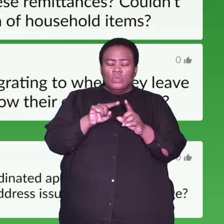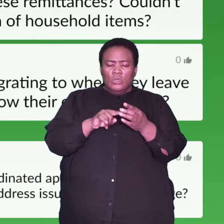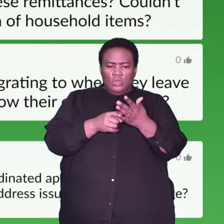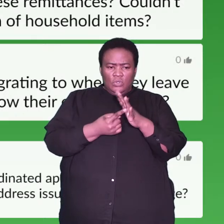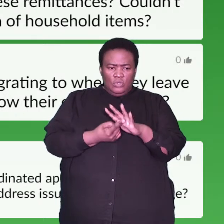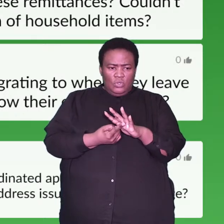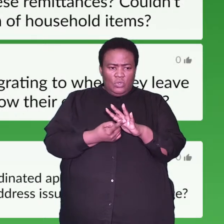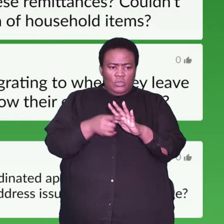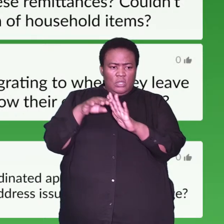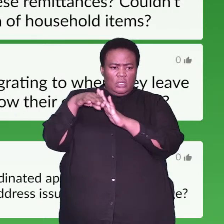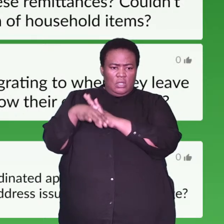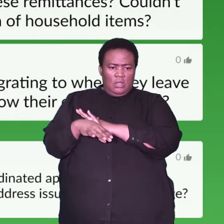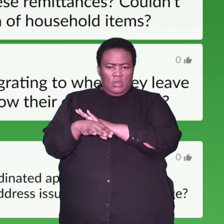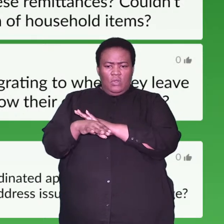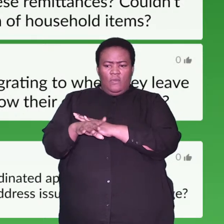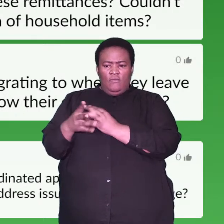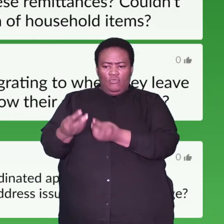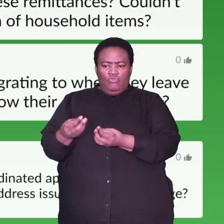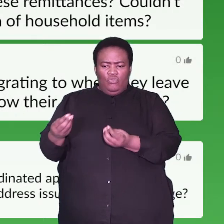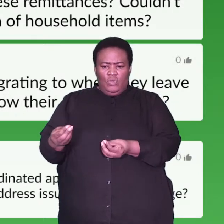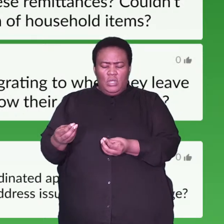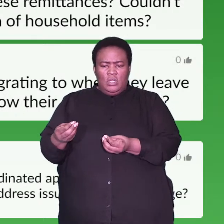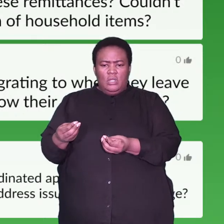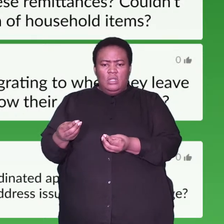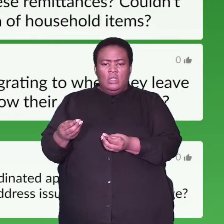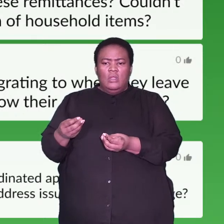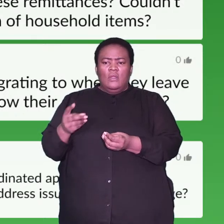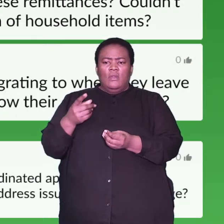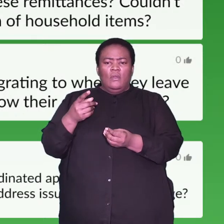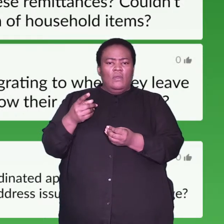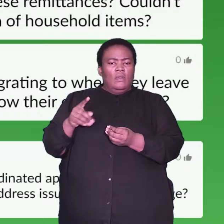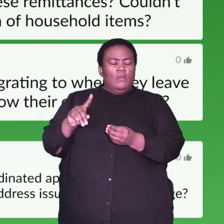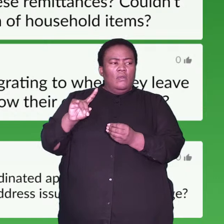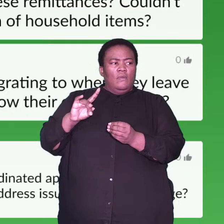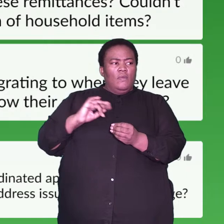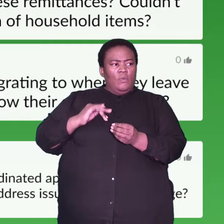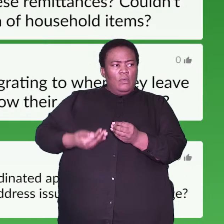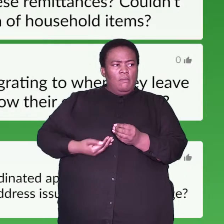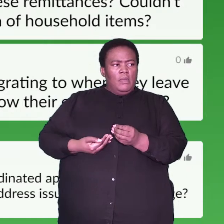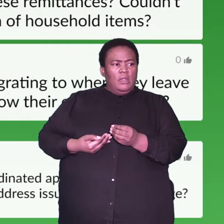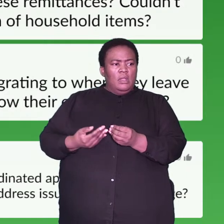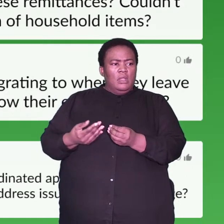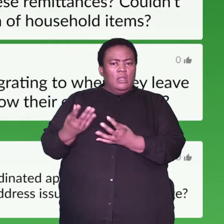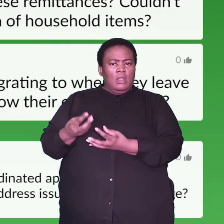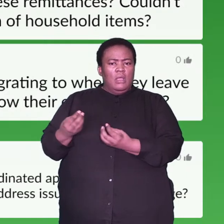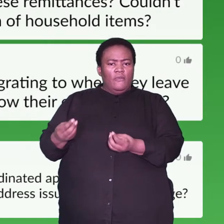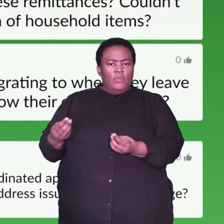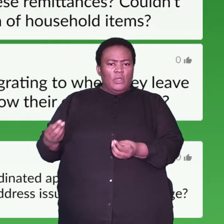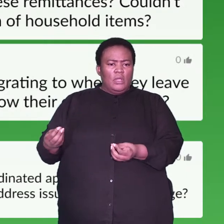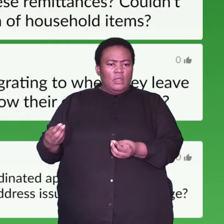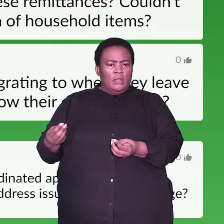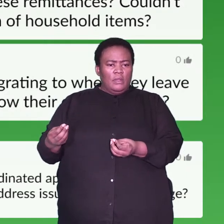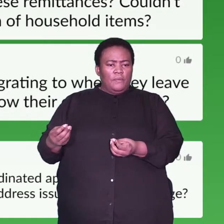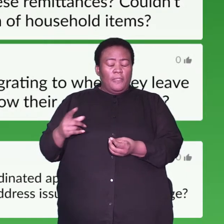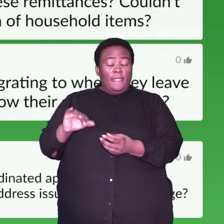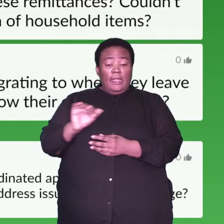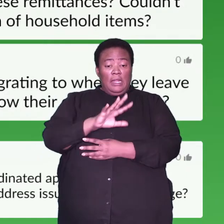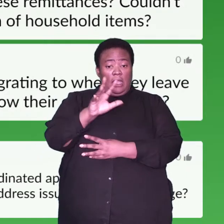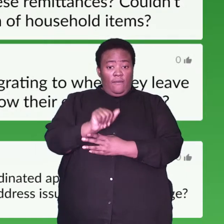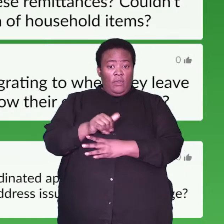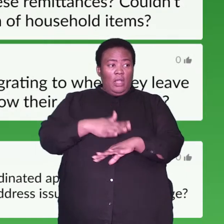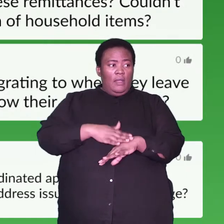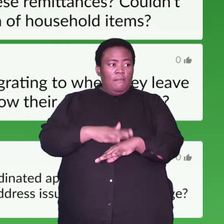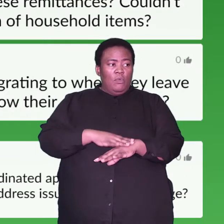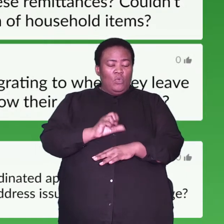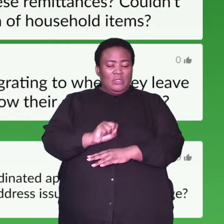a decline in the number of children per woman in Africa, especially in South Africa? There was a comment, how do